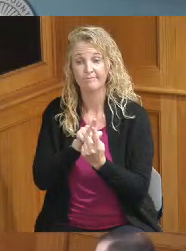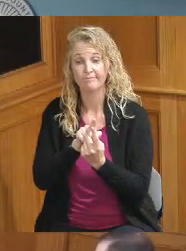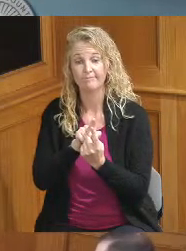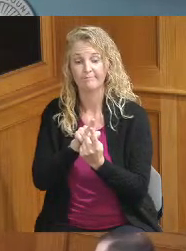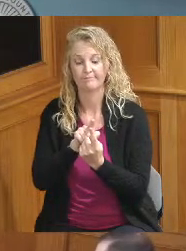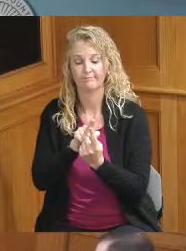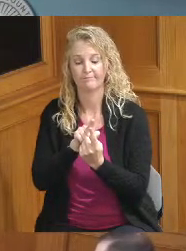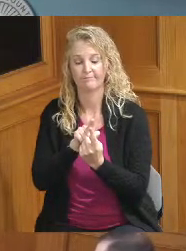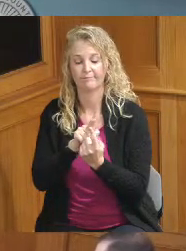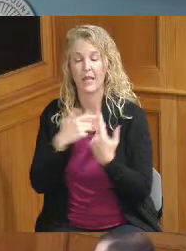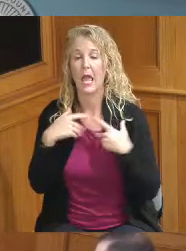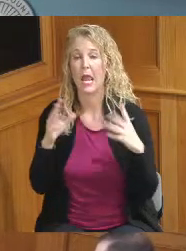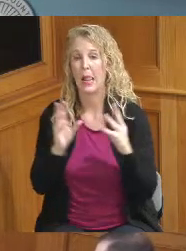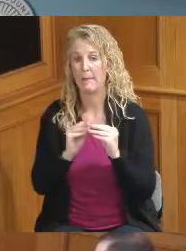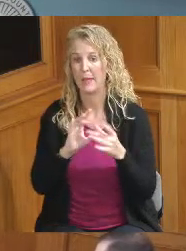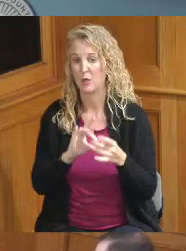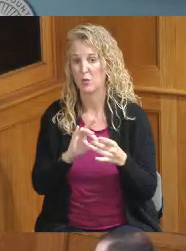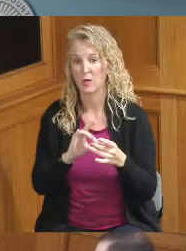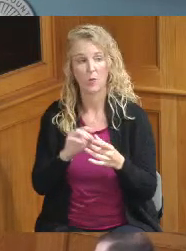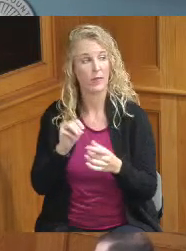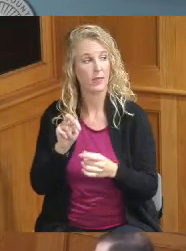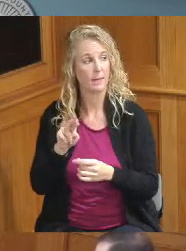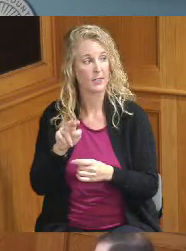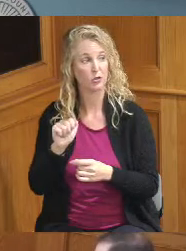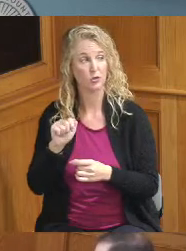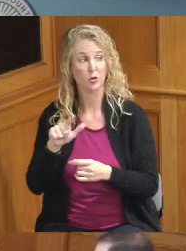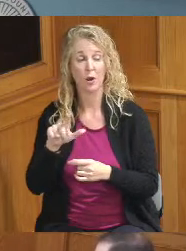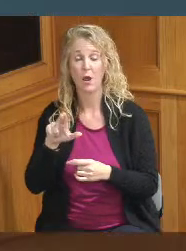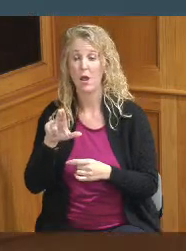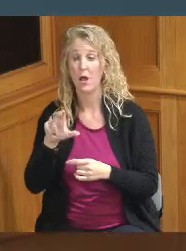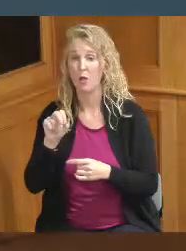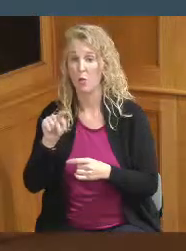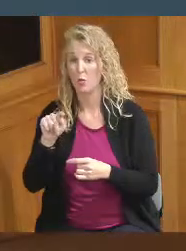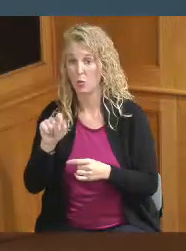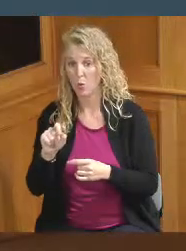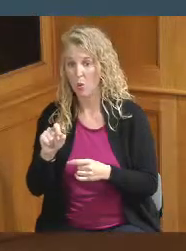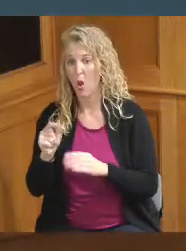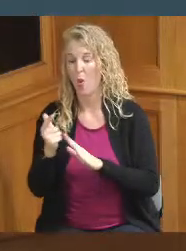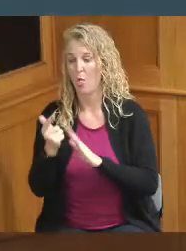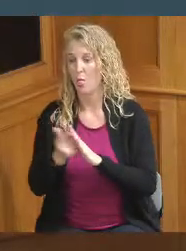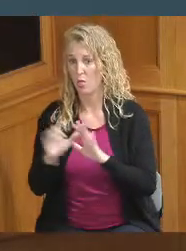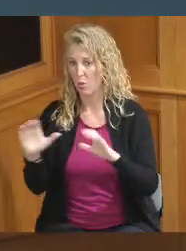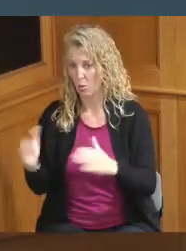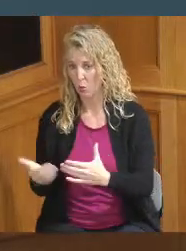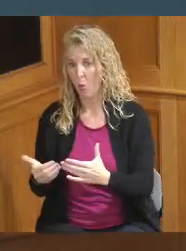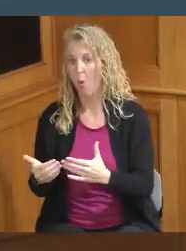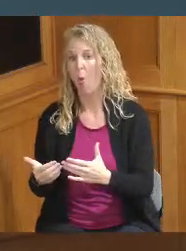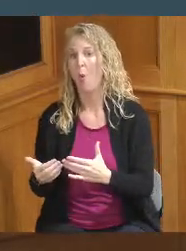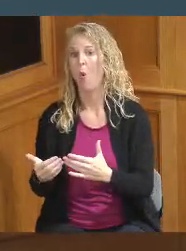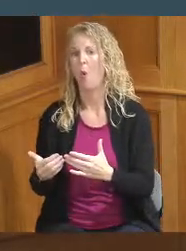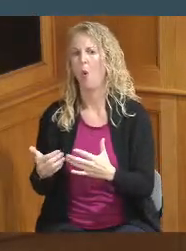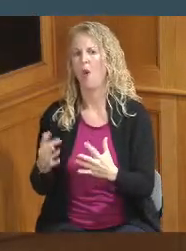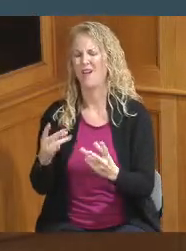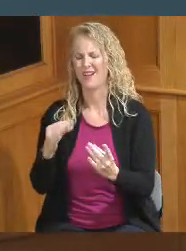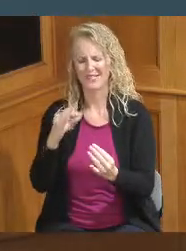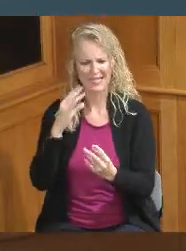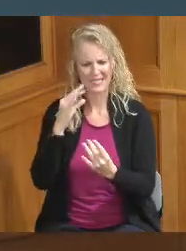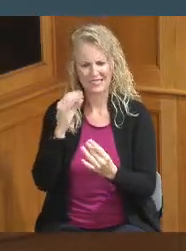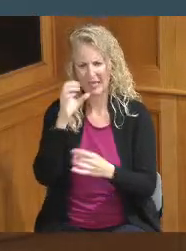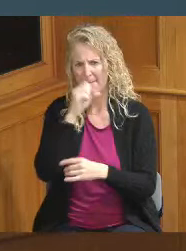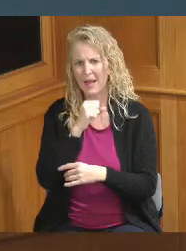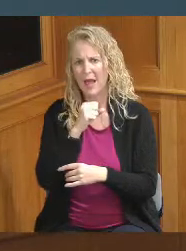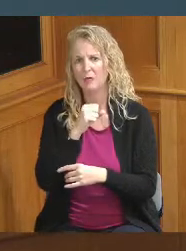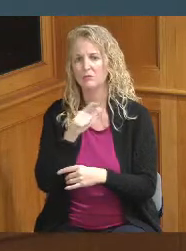about with you, Mr. Ludo, and the lawyers about, I had some concerns about